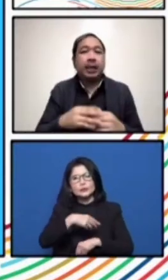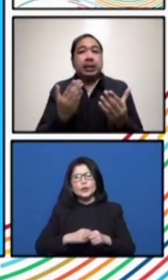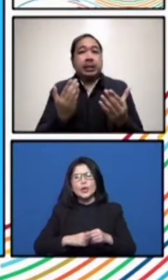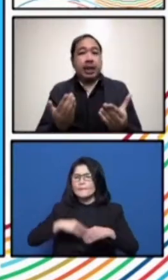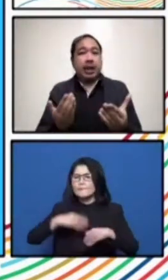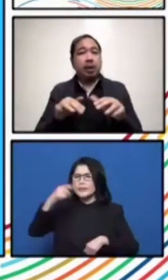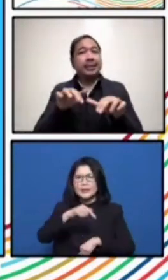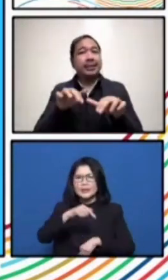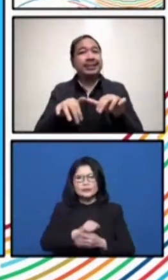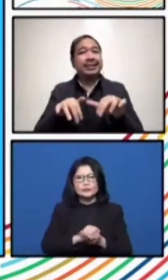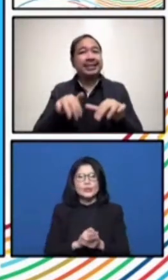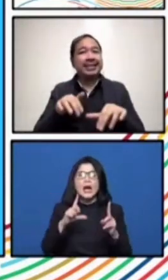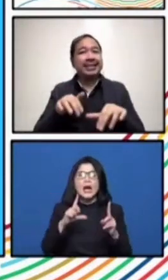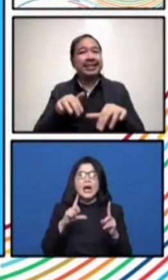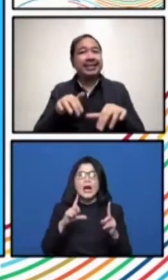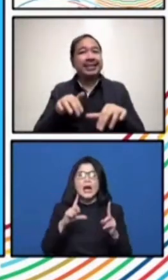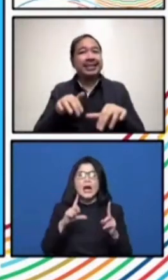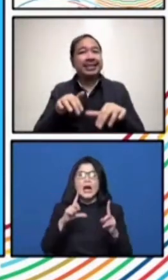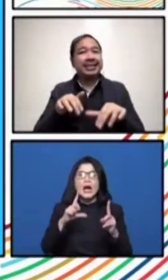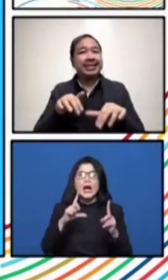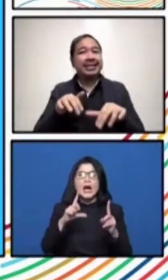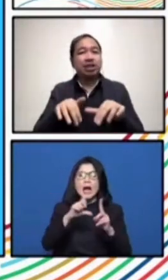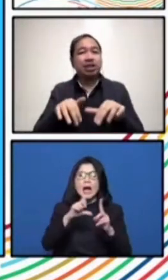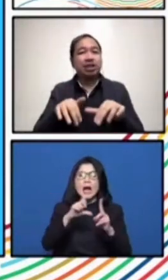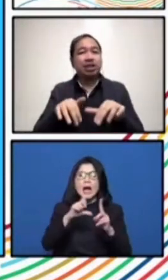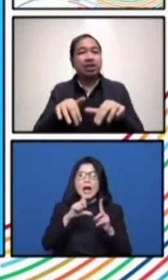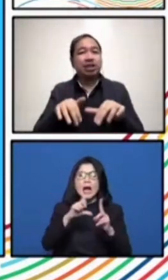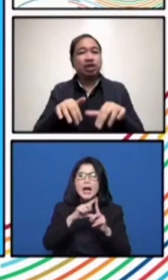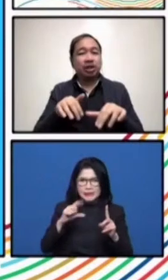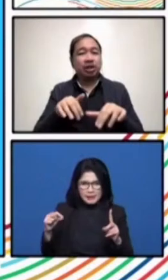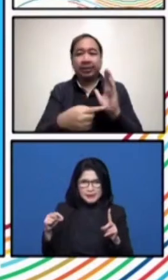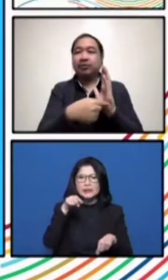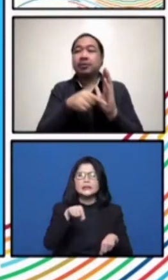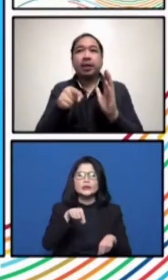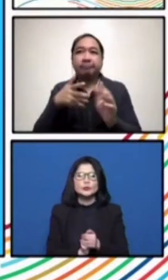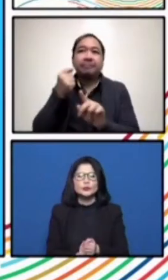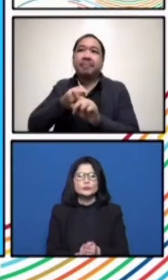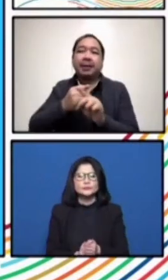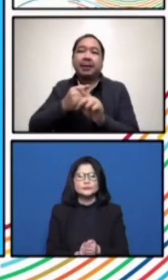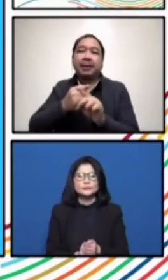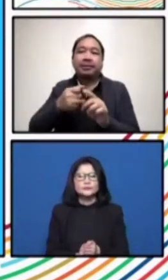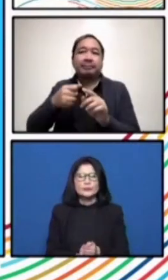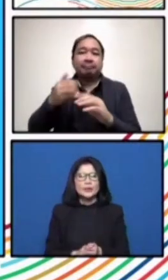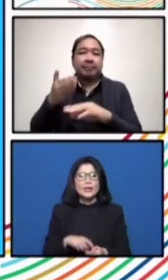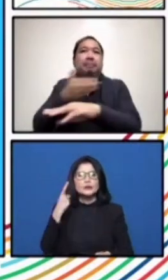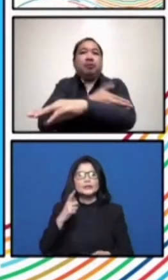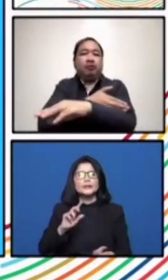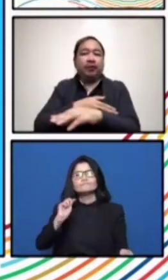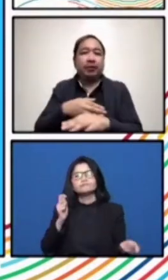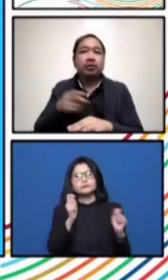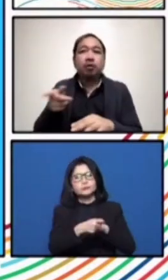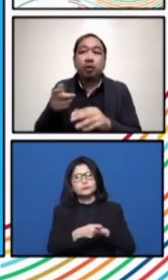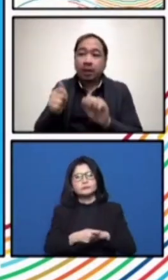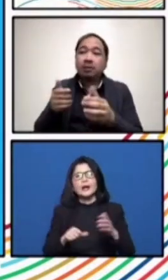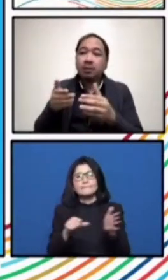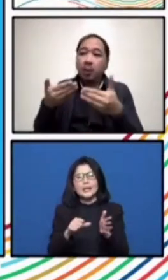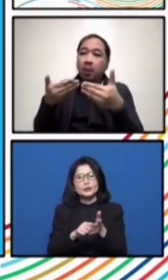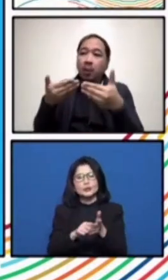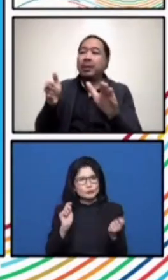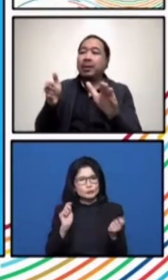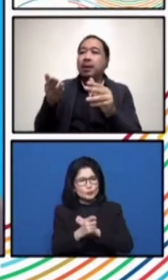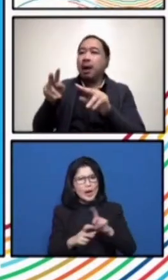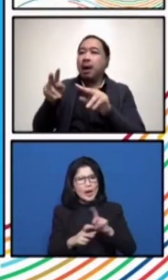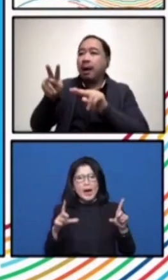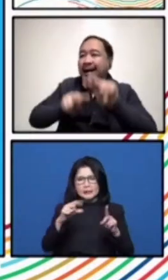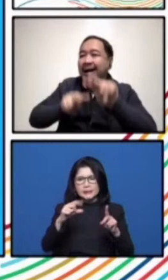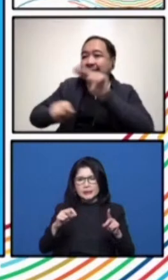be a game changer um it allow for assessment to be more comprehensive and to be done at the